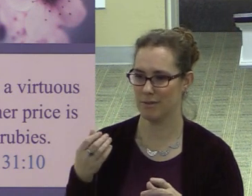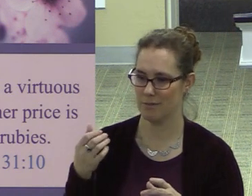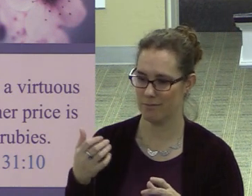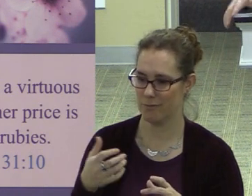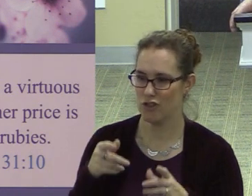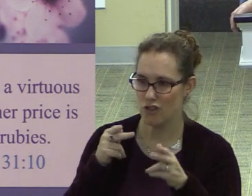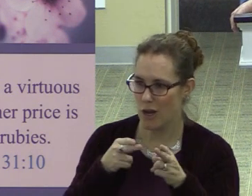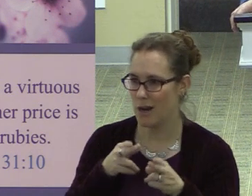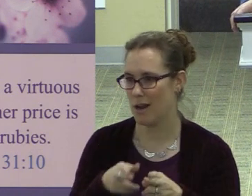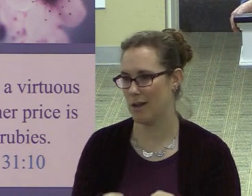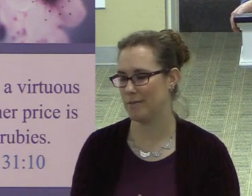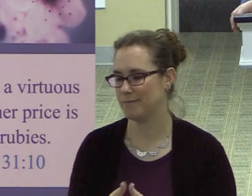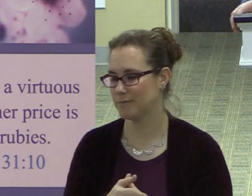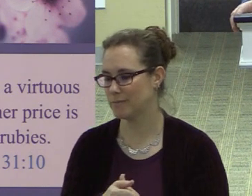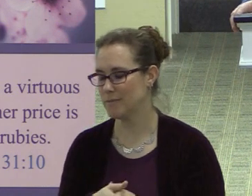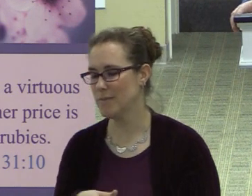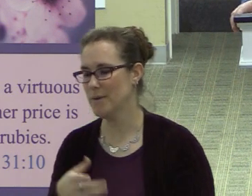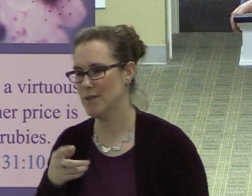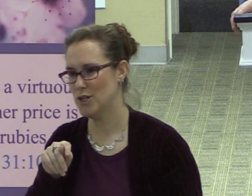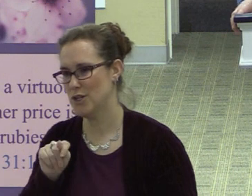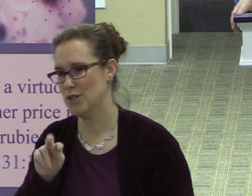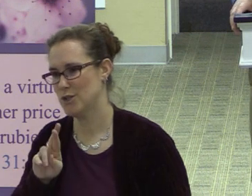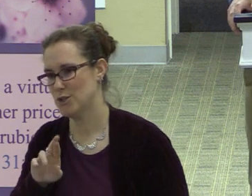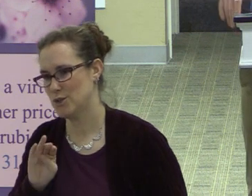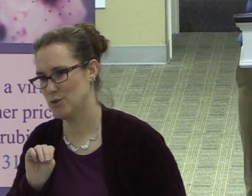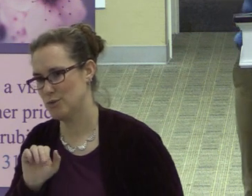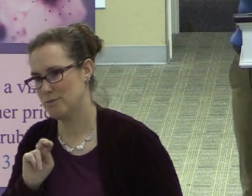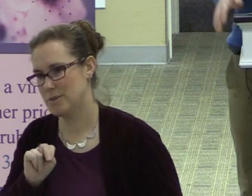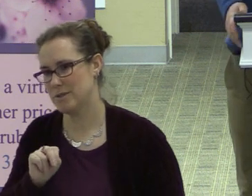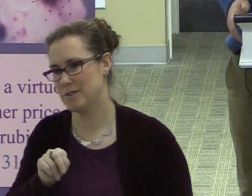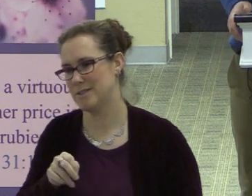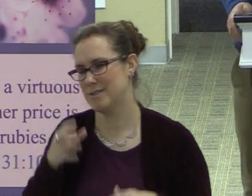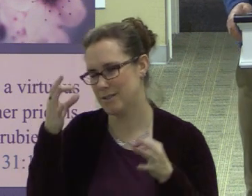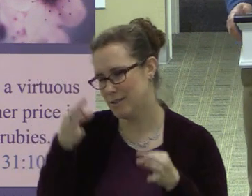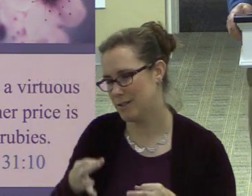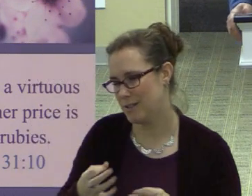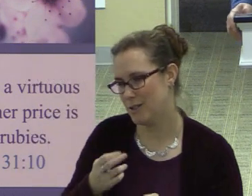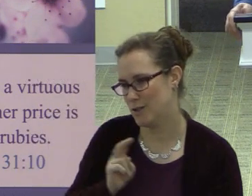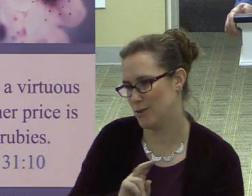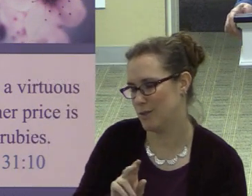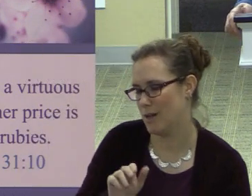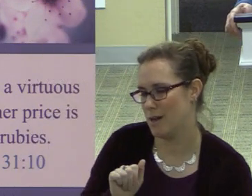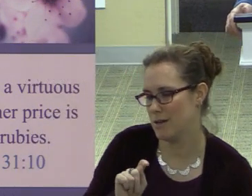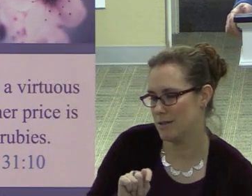Truman's decision to use a nuclear weapon, atomic weapon, I should say, I guess.